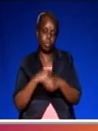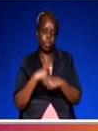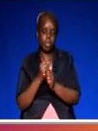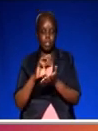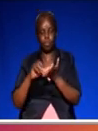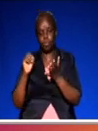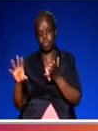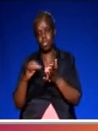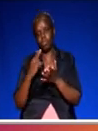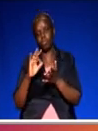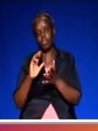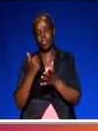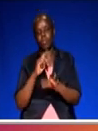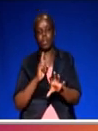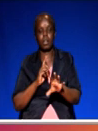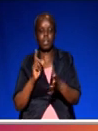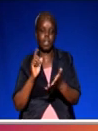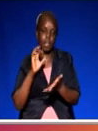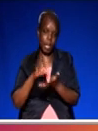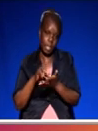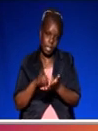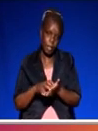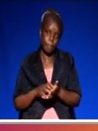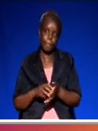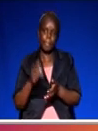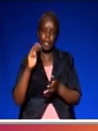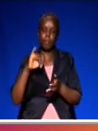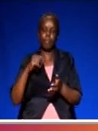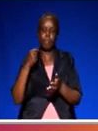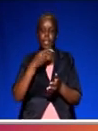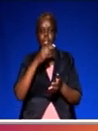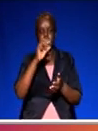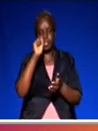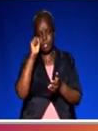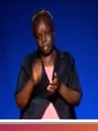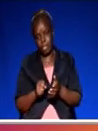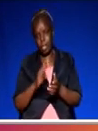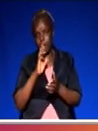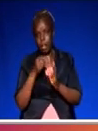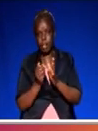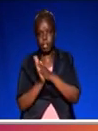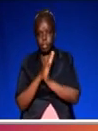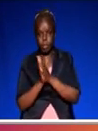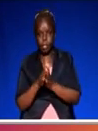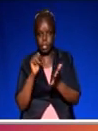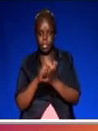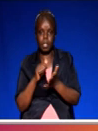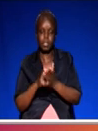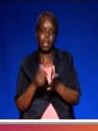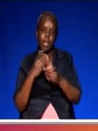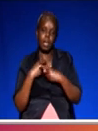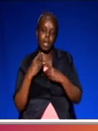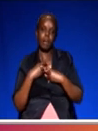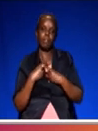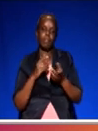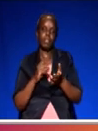kind. Then we have myths. Myths are stories that have the divine